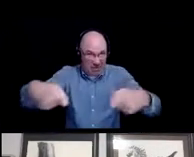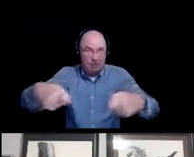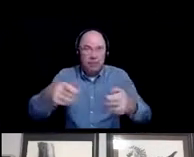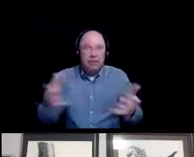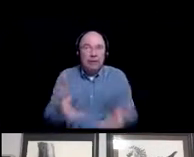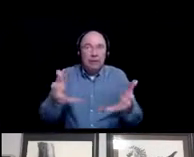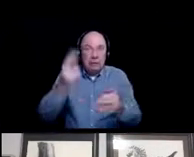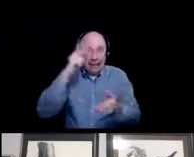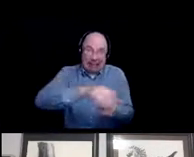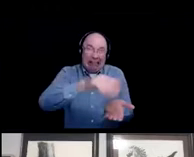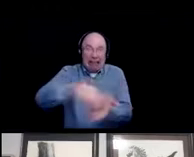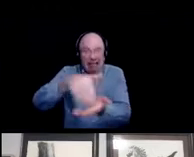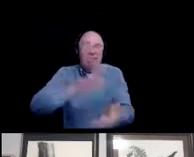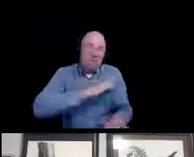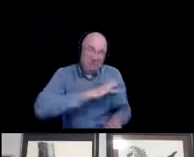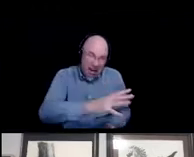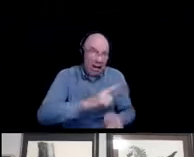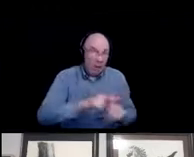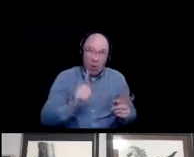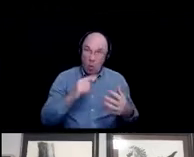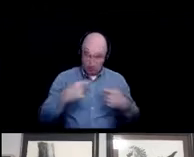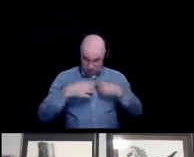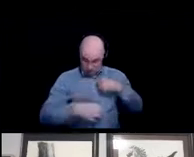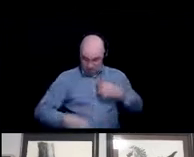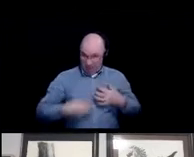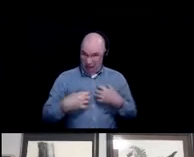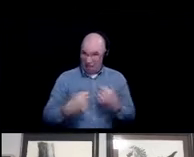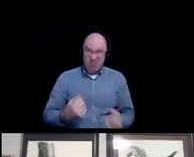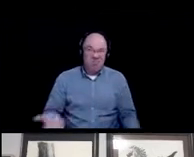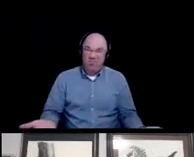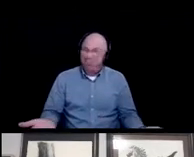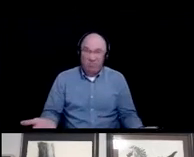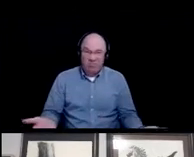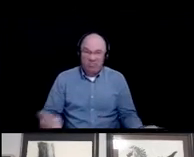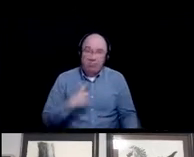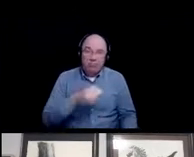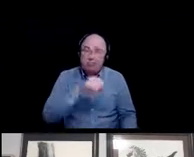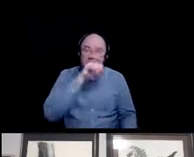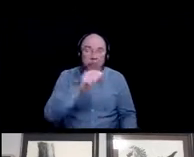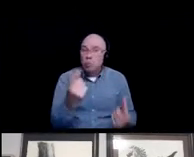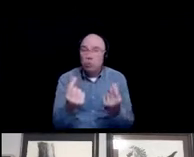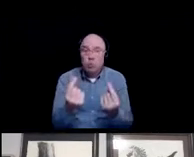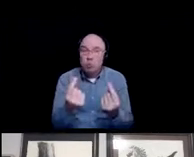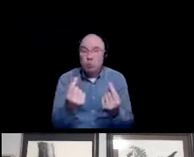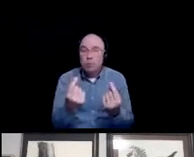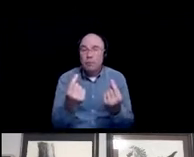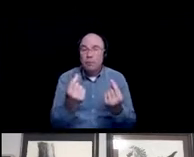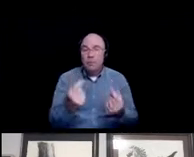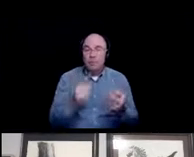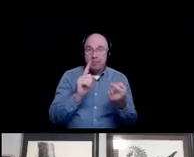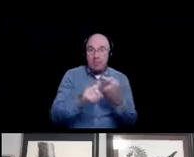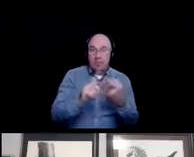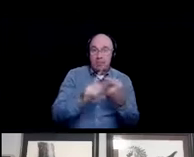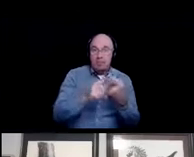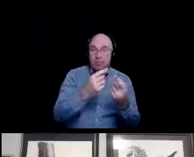Elimination is fine, but elimination is not going to heal your issue. One of the things that I love to combine in with the way of eating